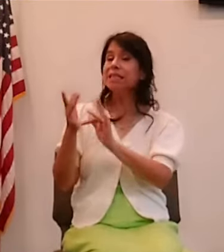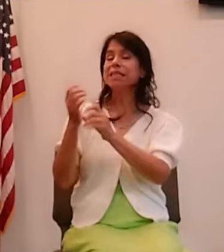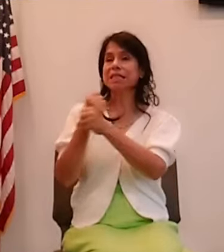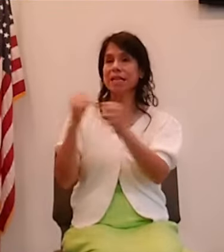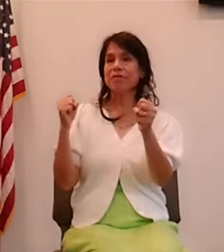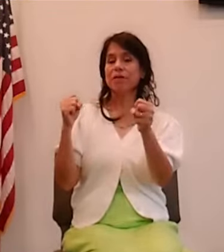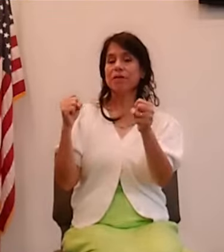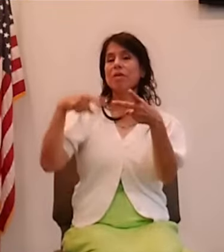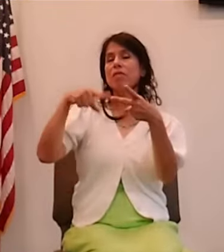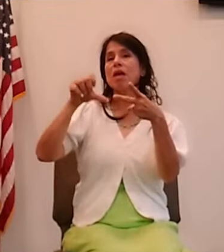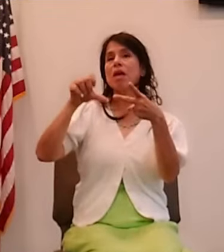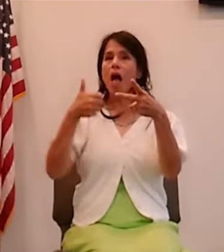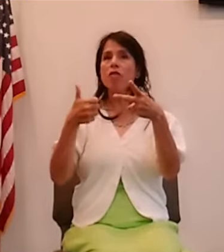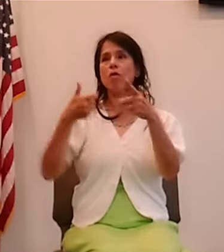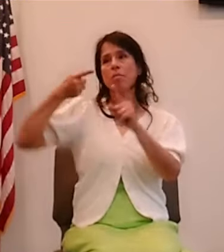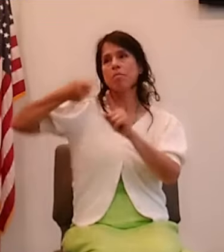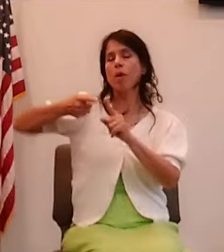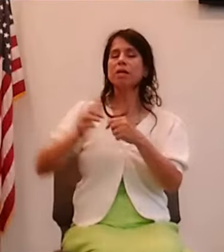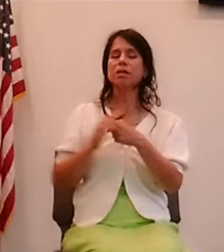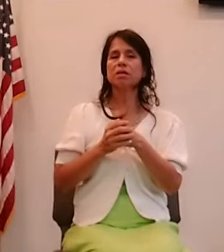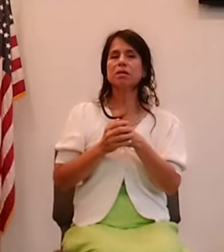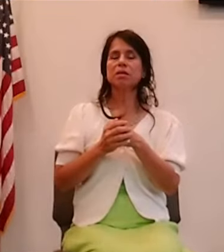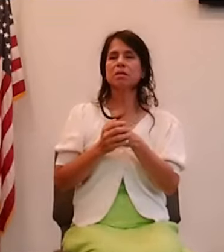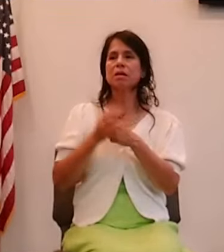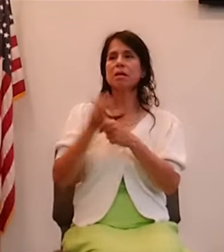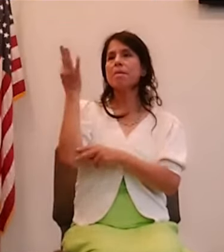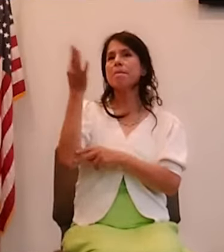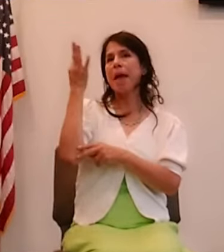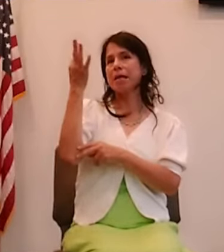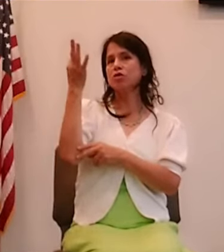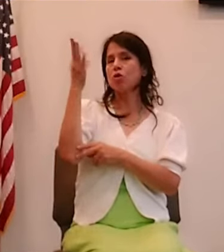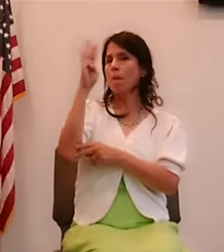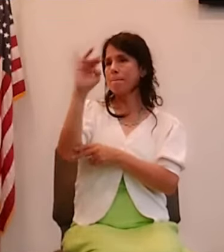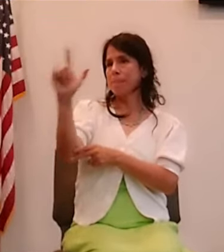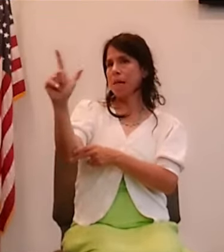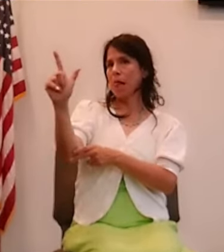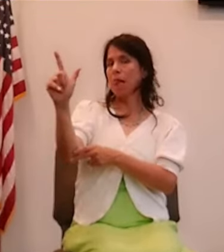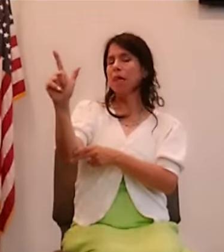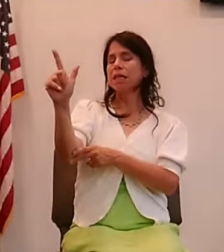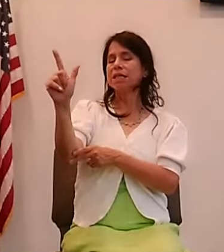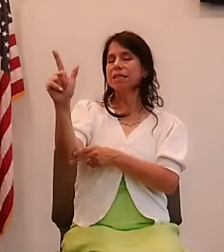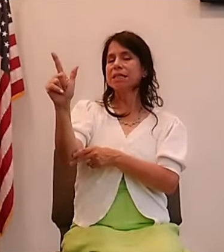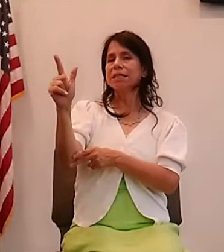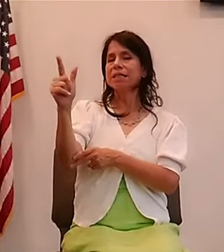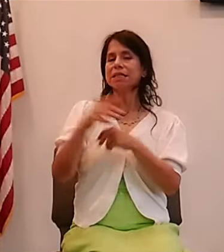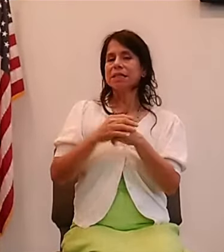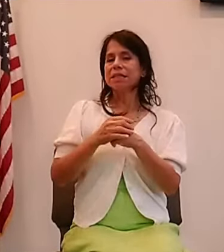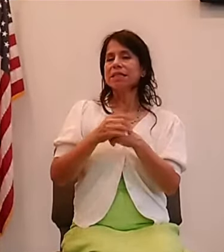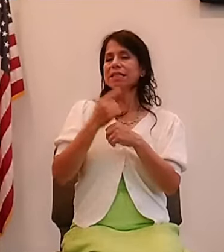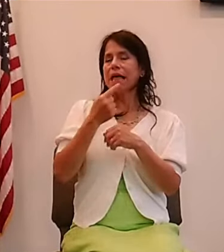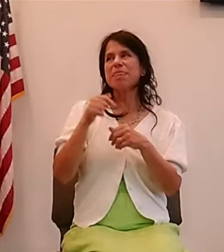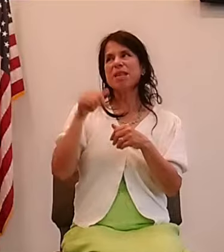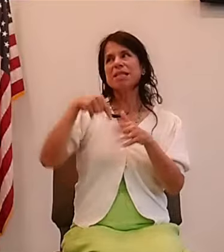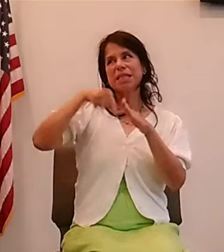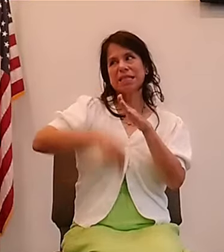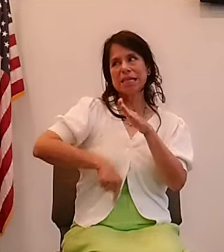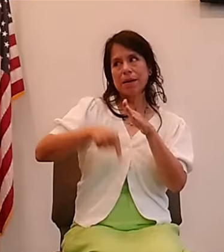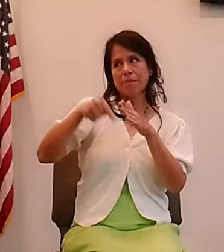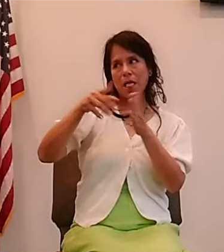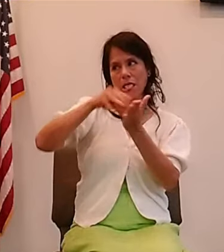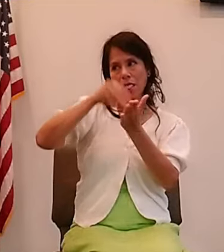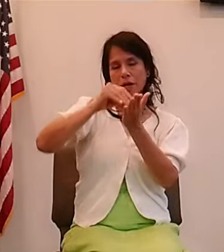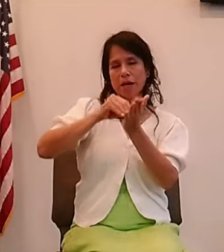other part, and this is what Pastor Bill said was a deeper lesson, and it really ministered to me, was he said basically